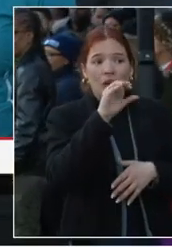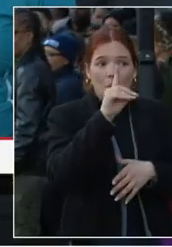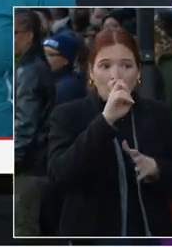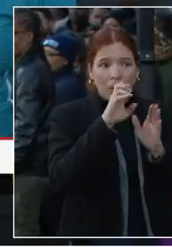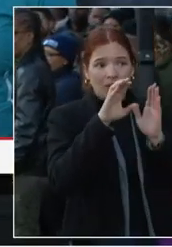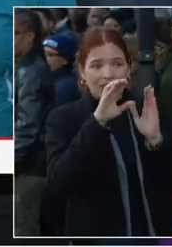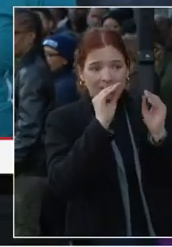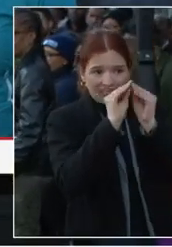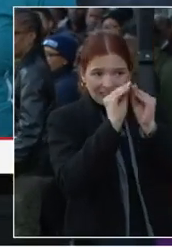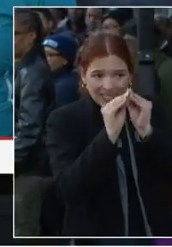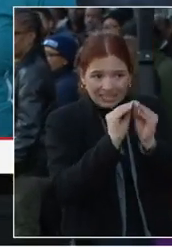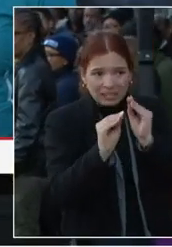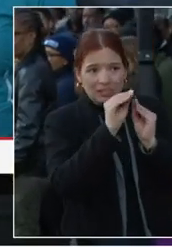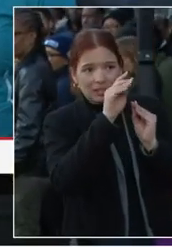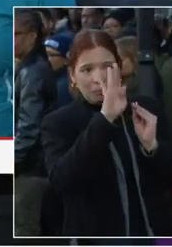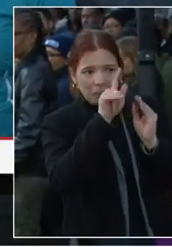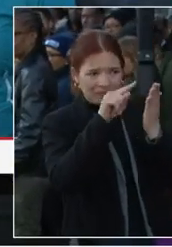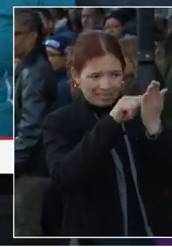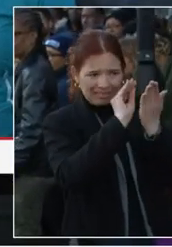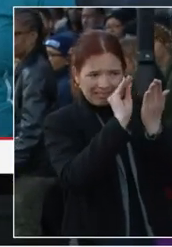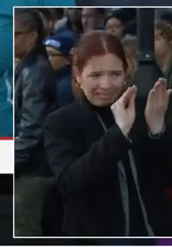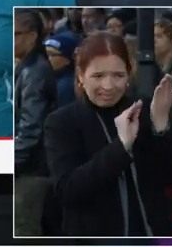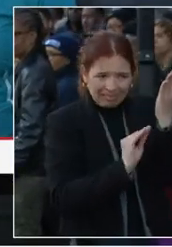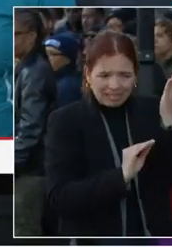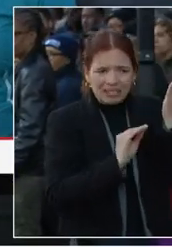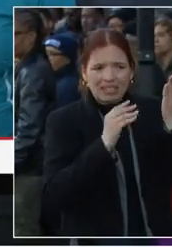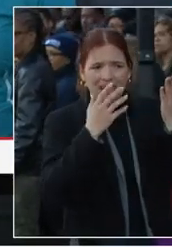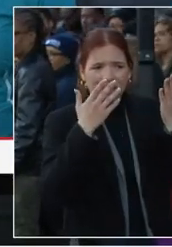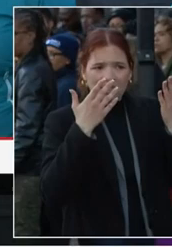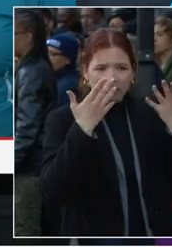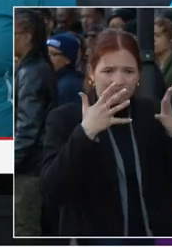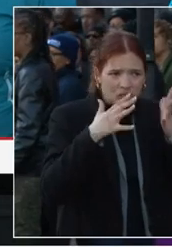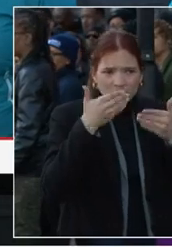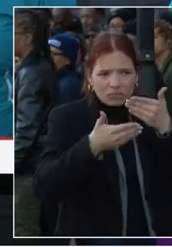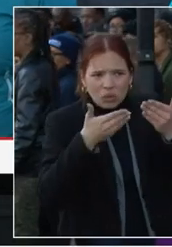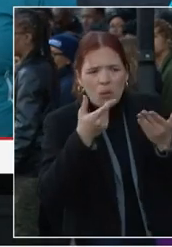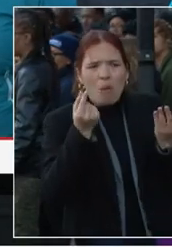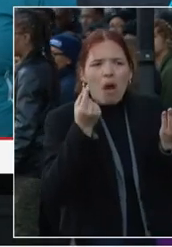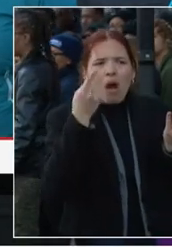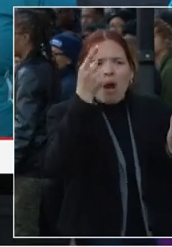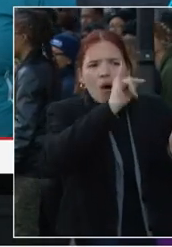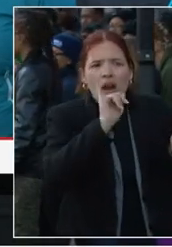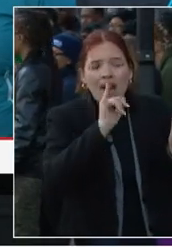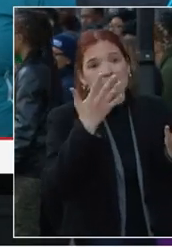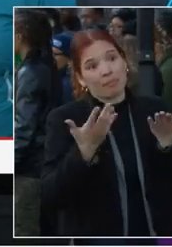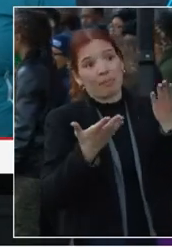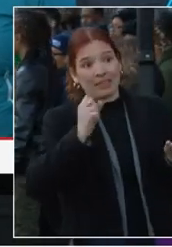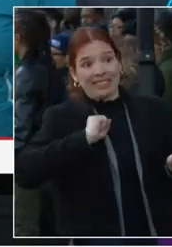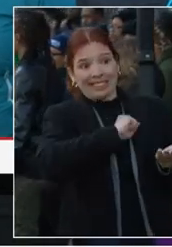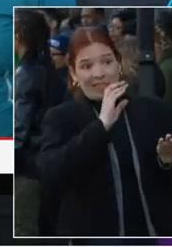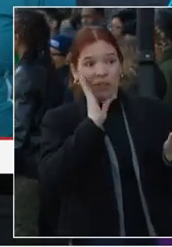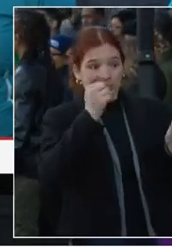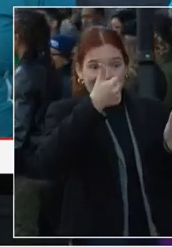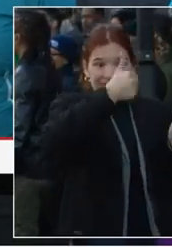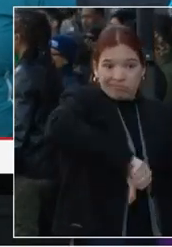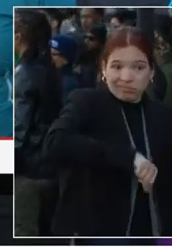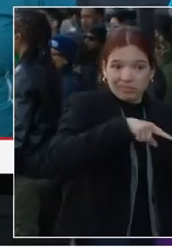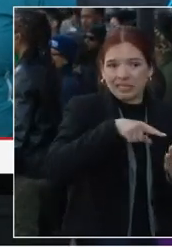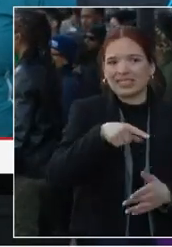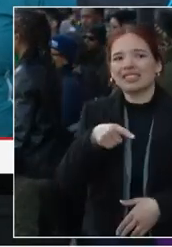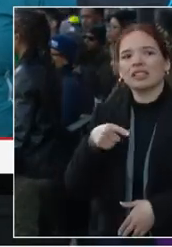vote. What is your thought about the Senate probably voting down that legislation? I think you know, Tom, that